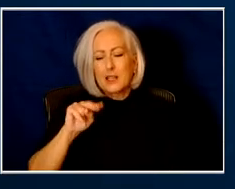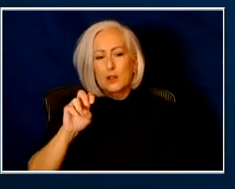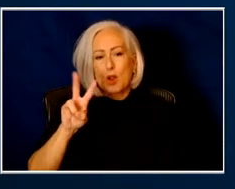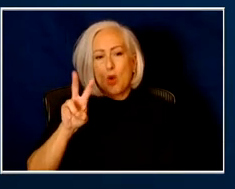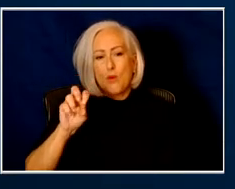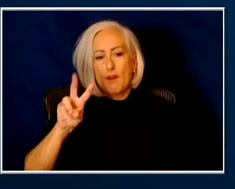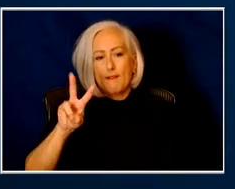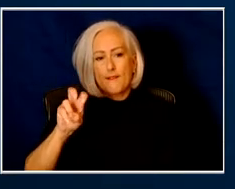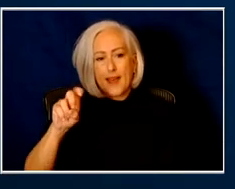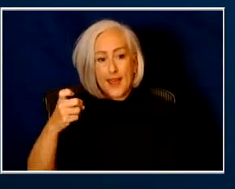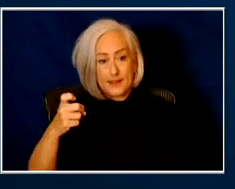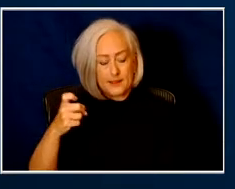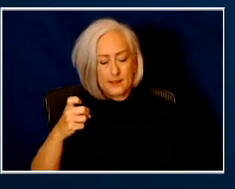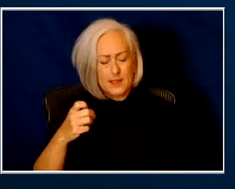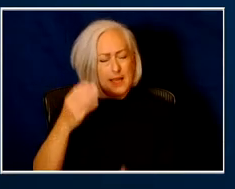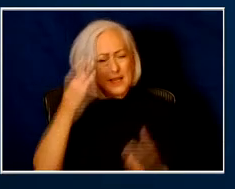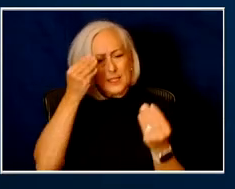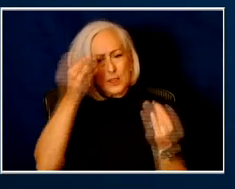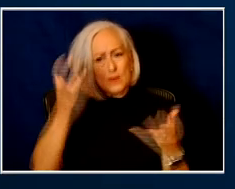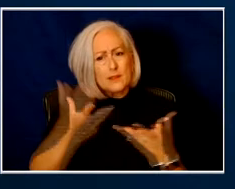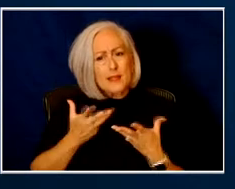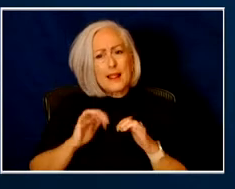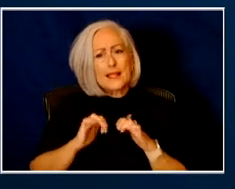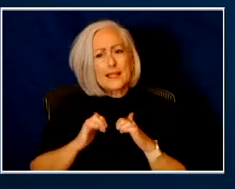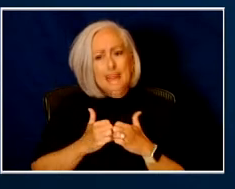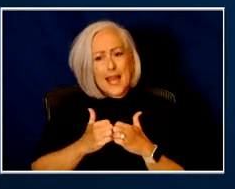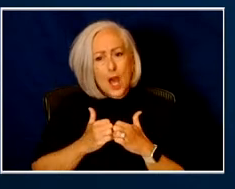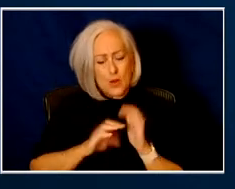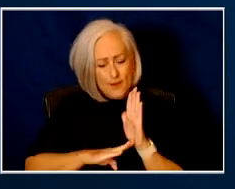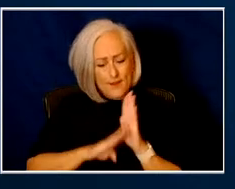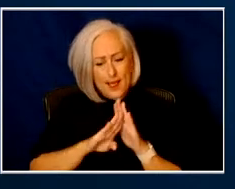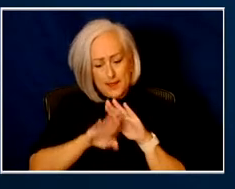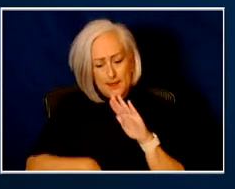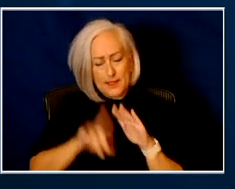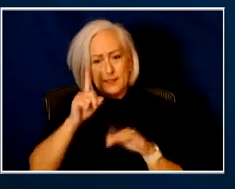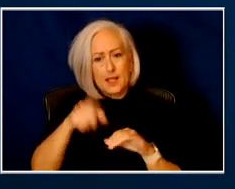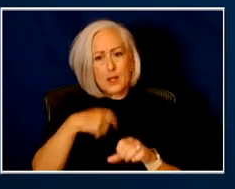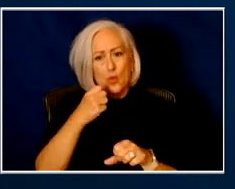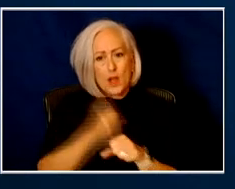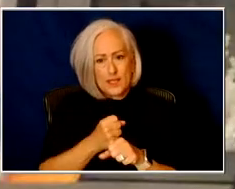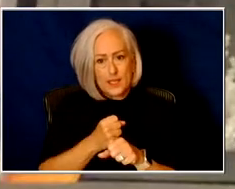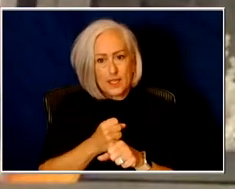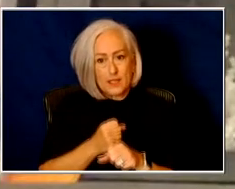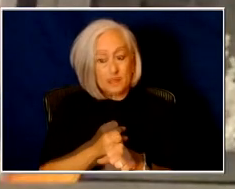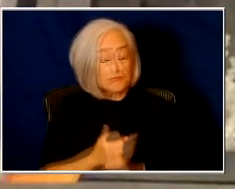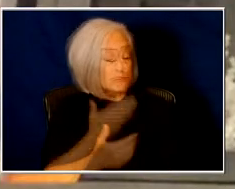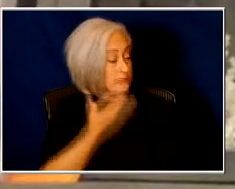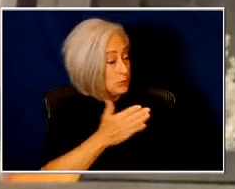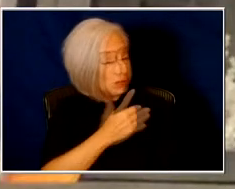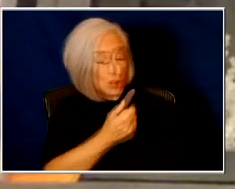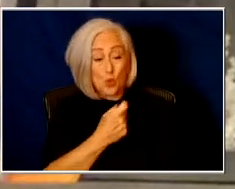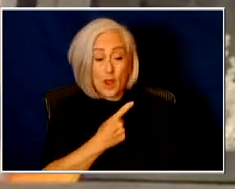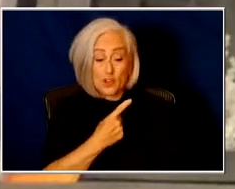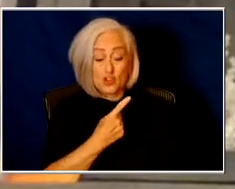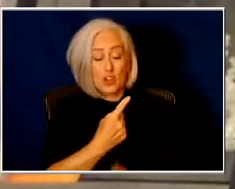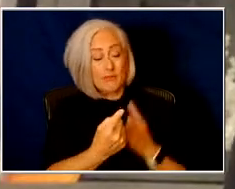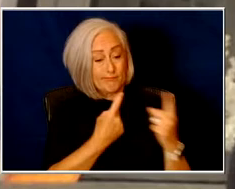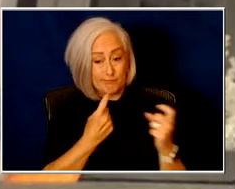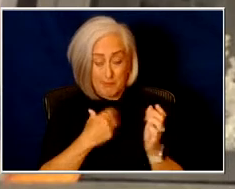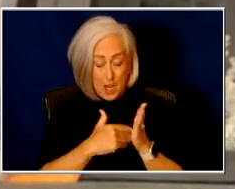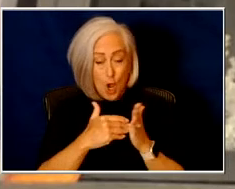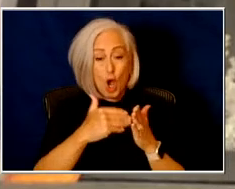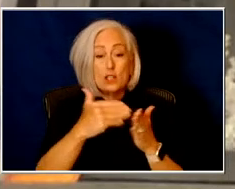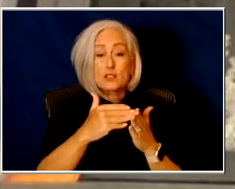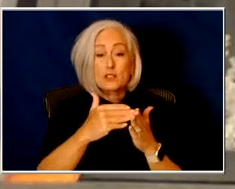why there's nothing experimental about them yeah that's a great question when I get asked a lot so you know mRNA